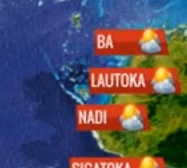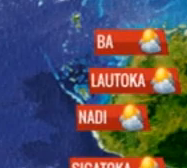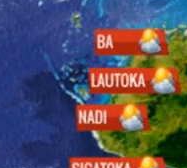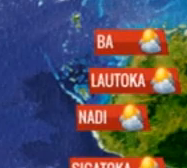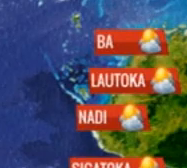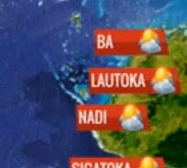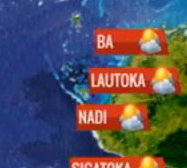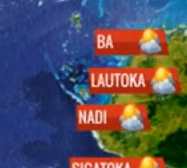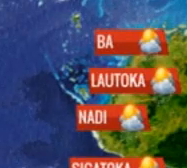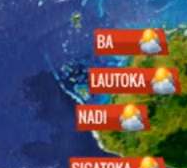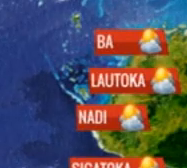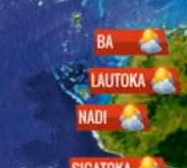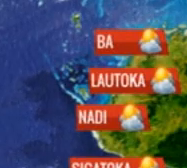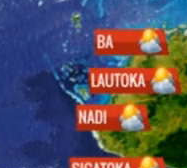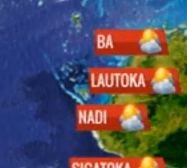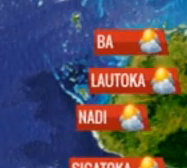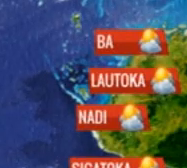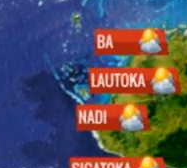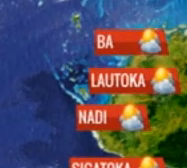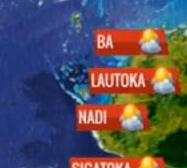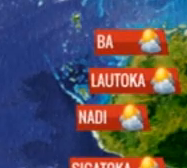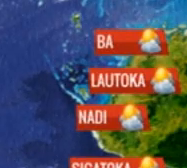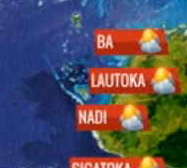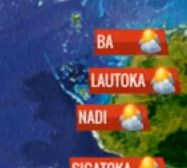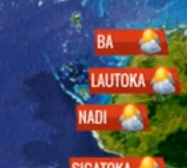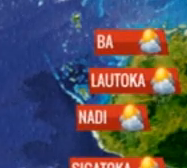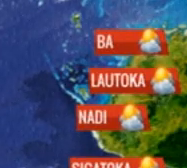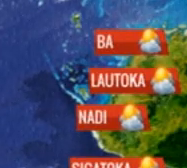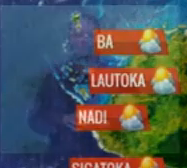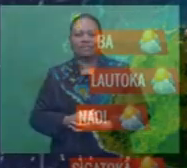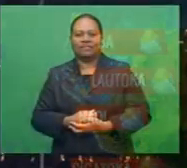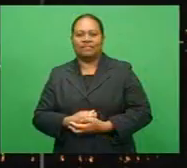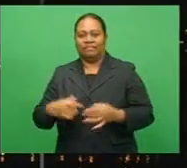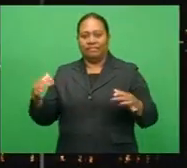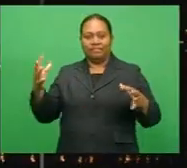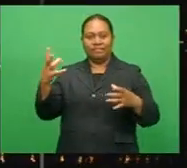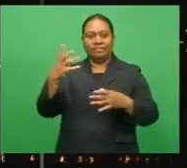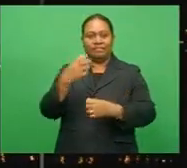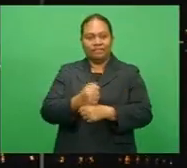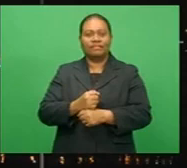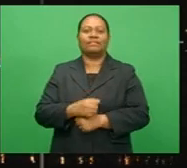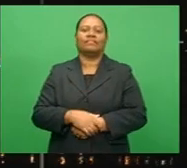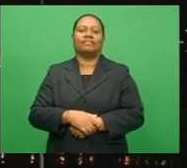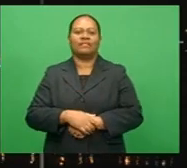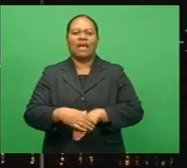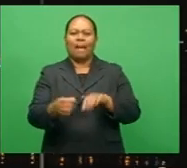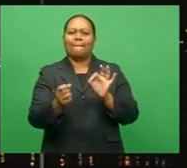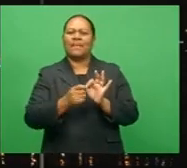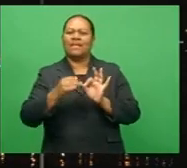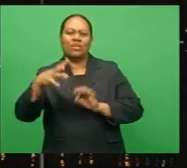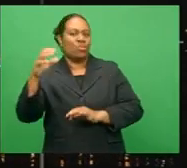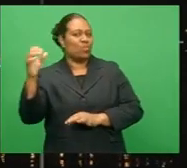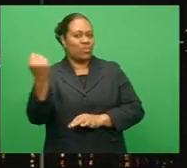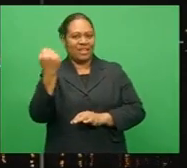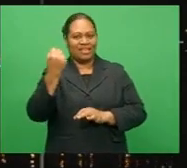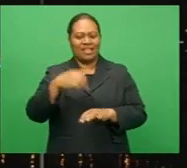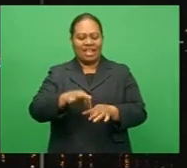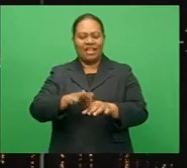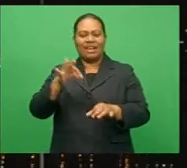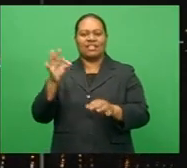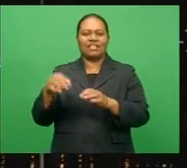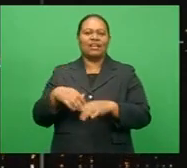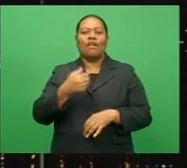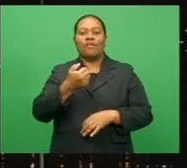Tuesday. Expect much of the similar conditions. And recapping the main stories for tonight, Biden wins battle to become